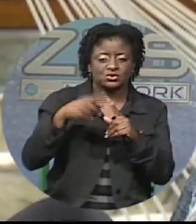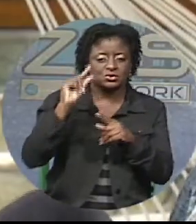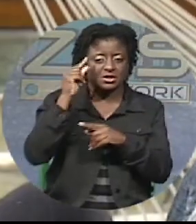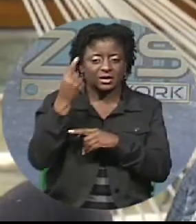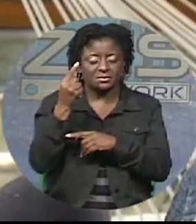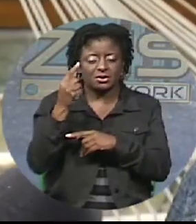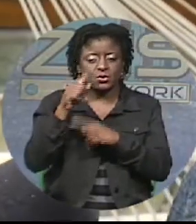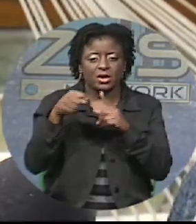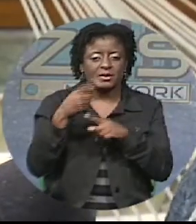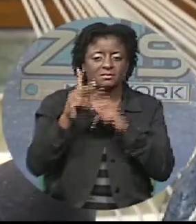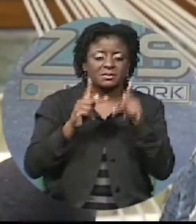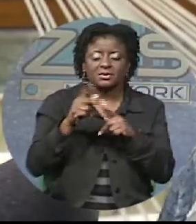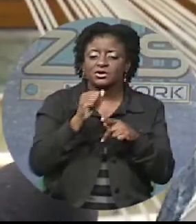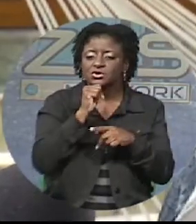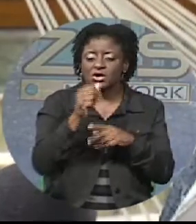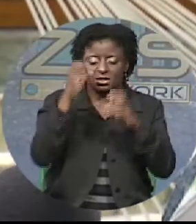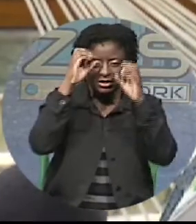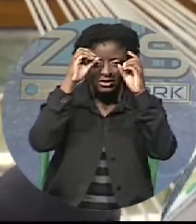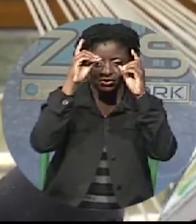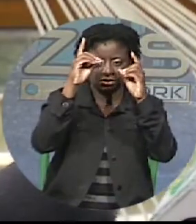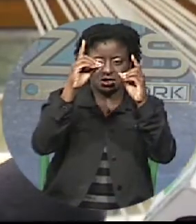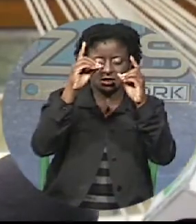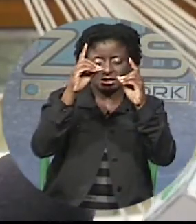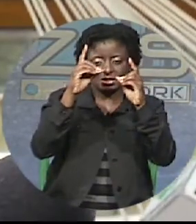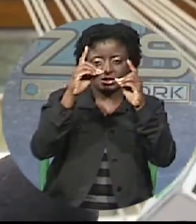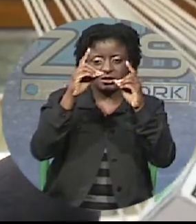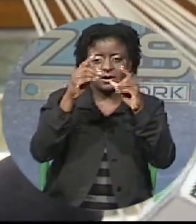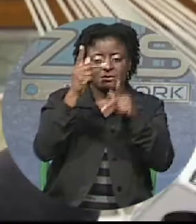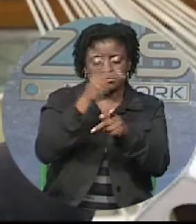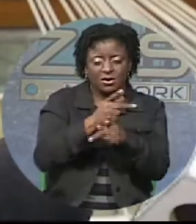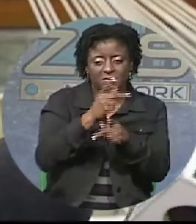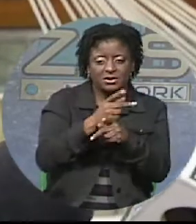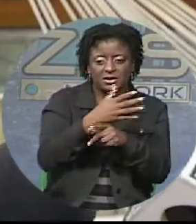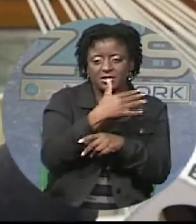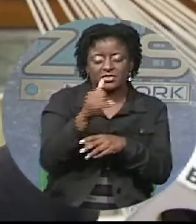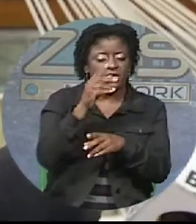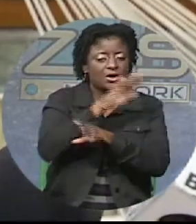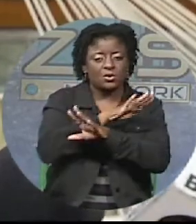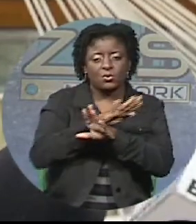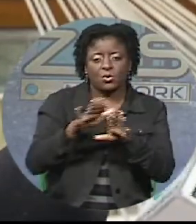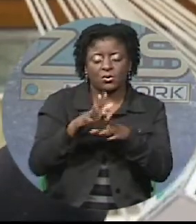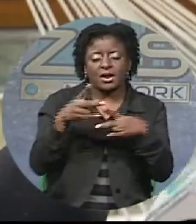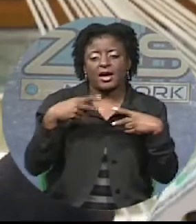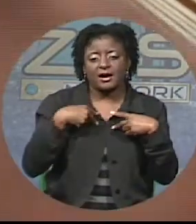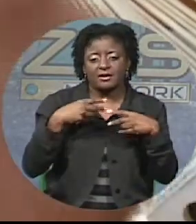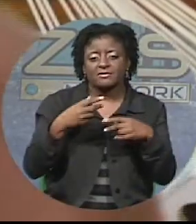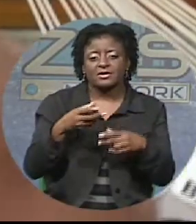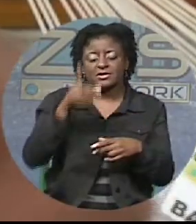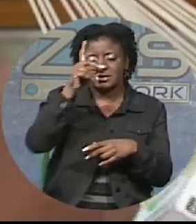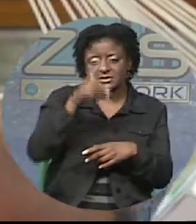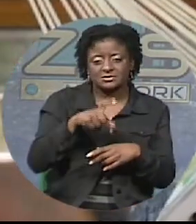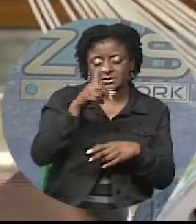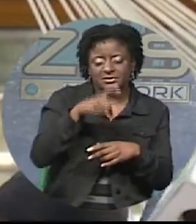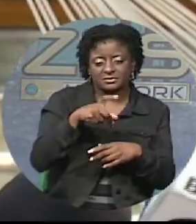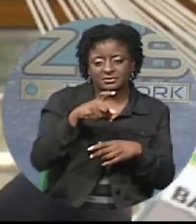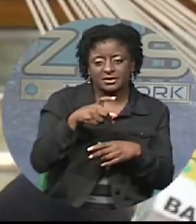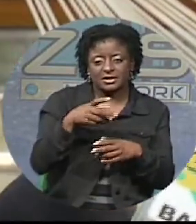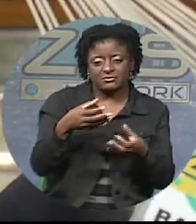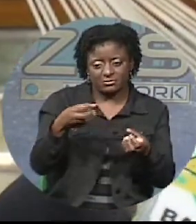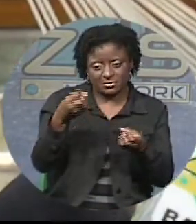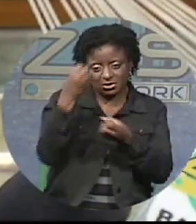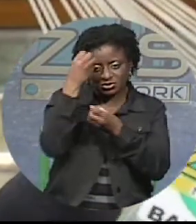aren't educated or informed properly, then they won't have the relative information that's required sometimes to